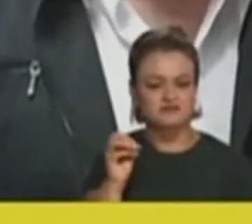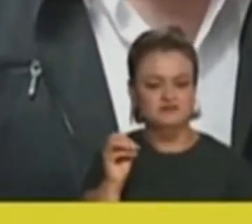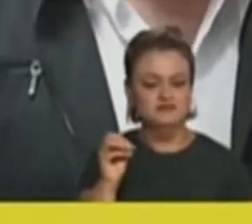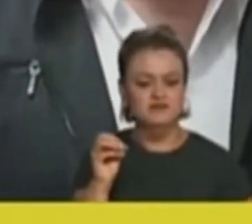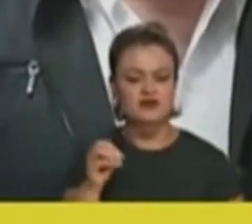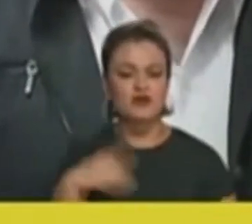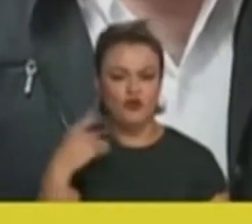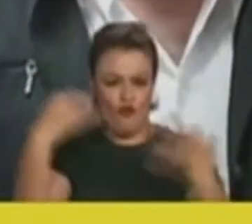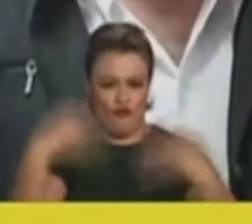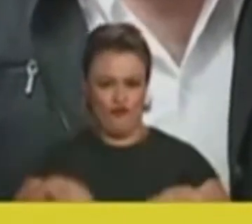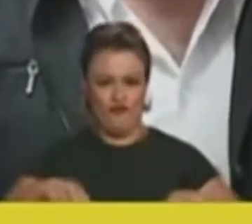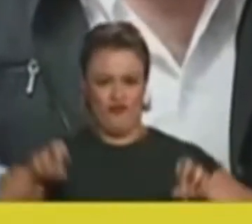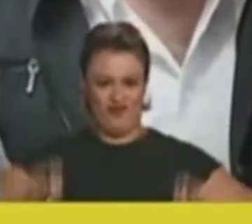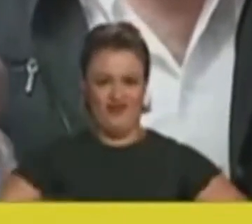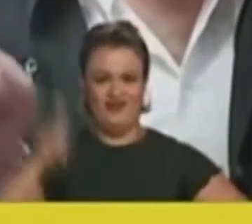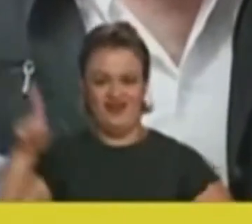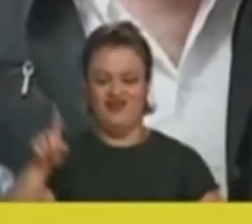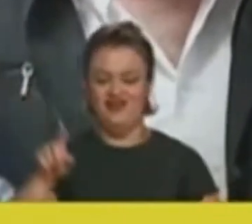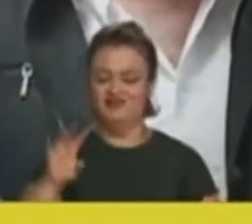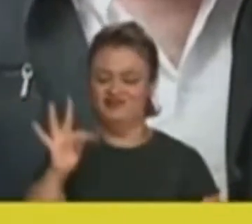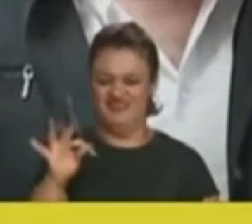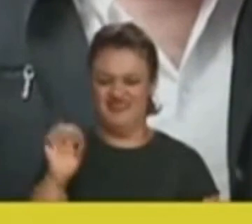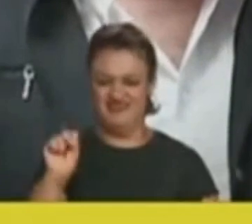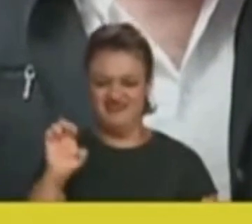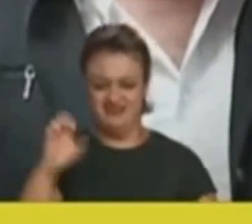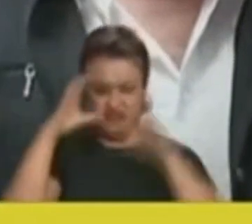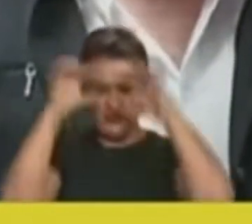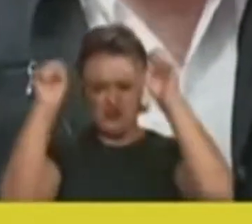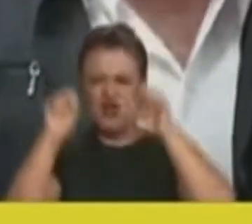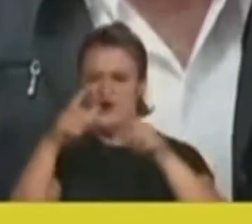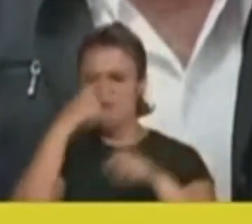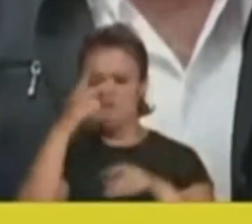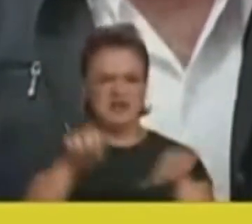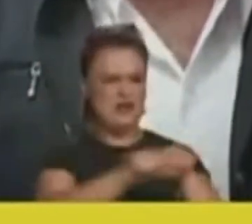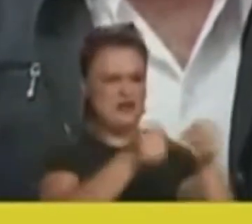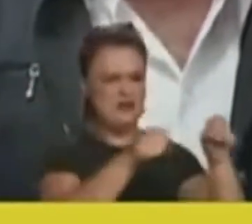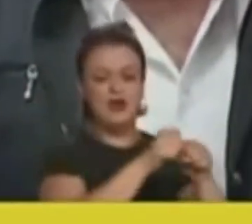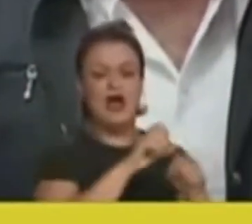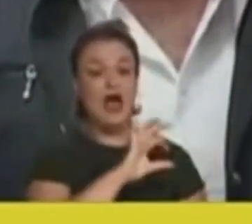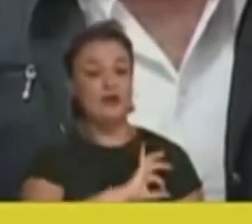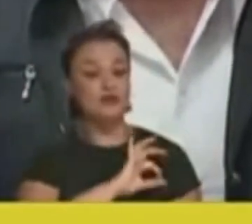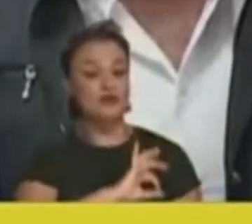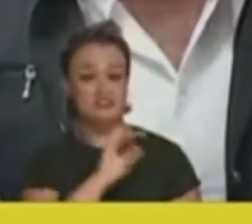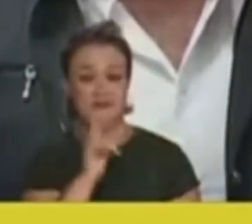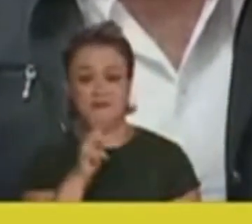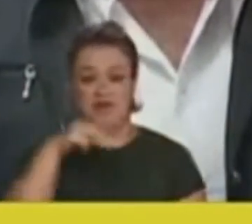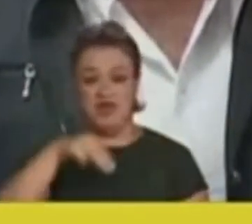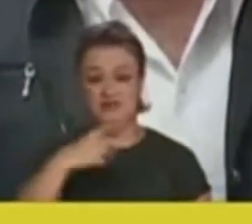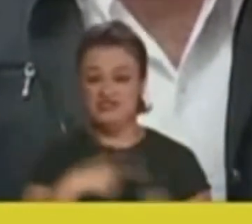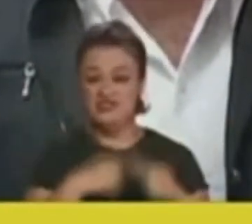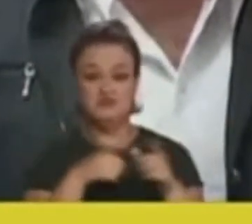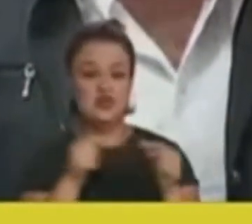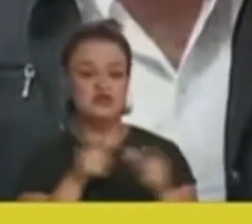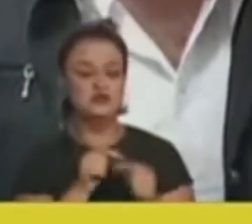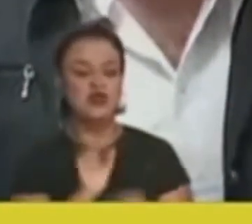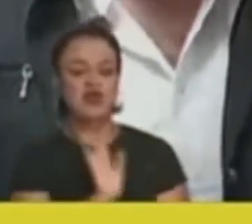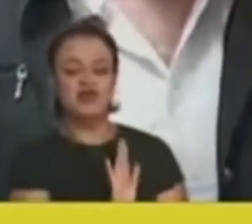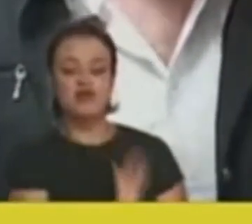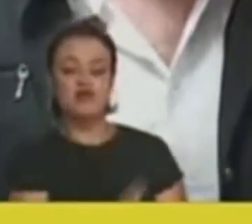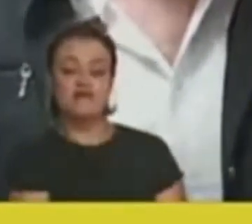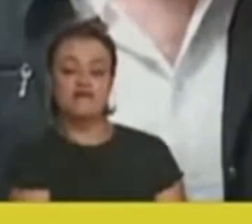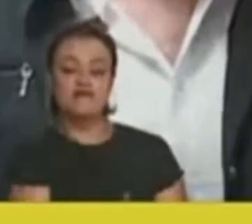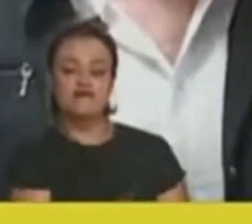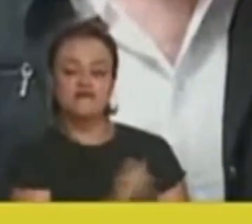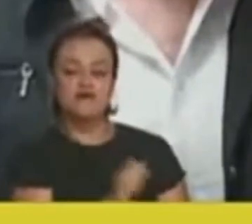military police were guiding these vandals, and they did nothing